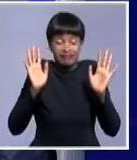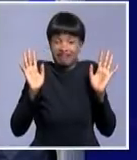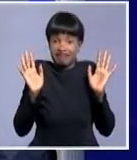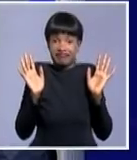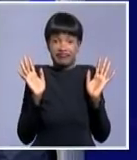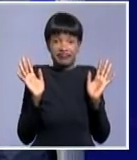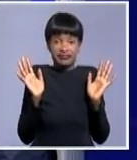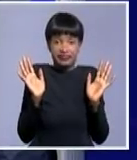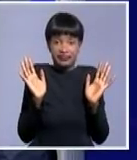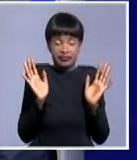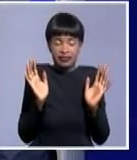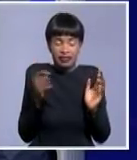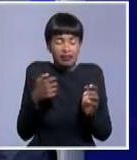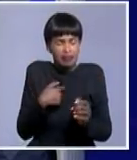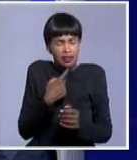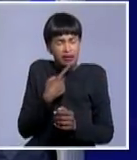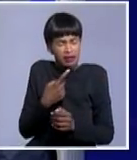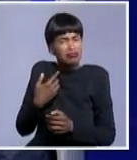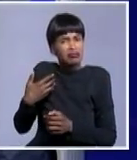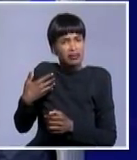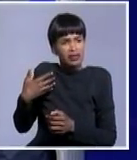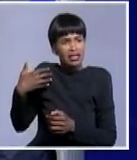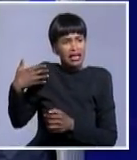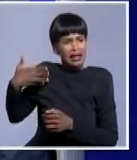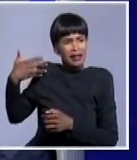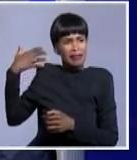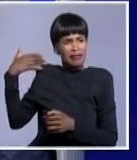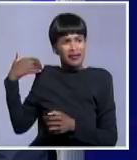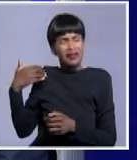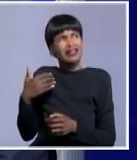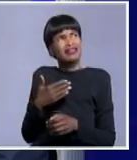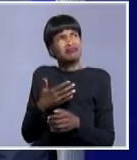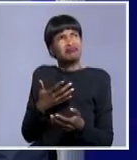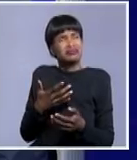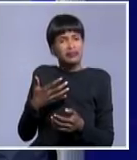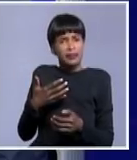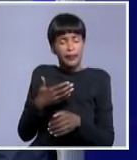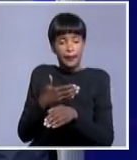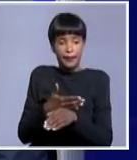that we have had long ago, even before